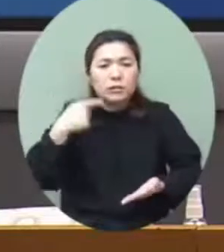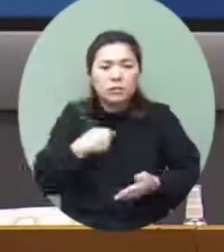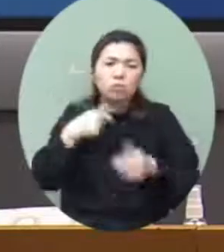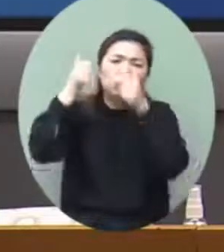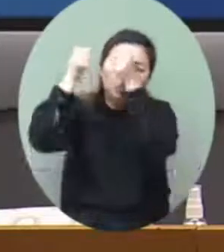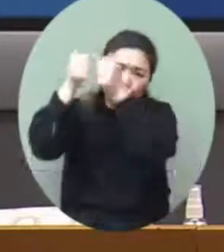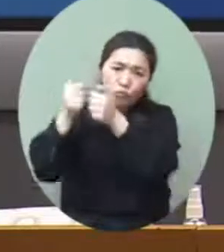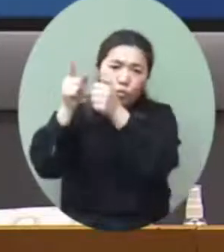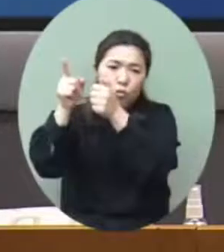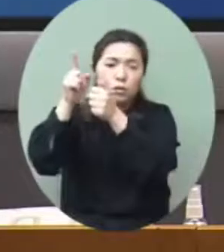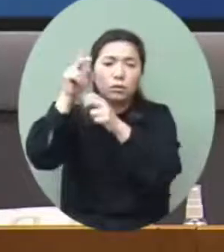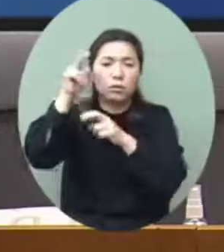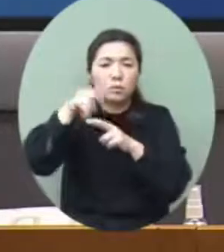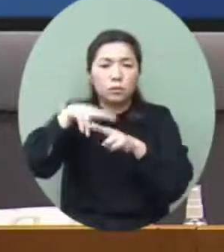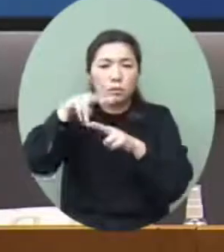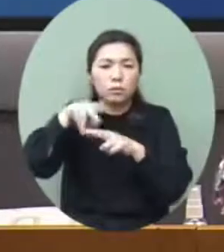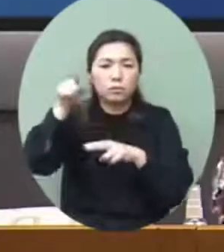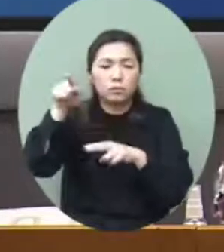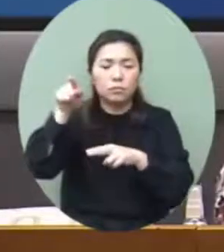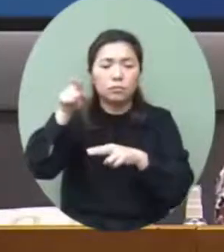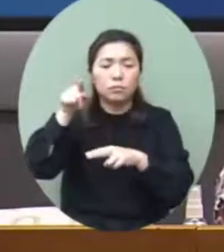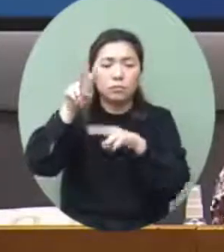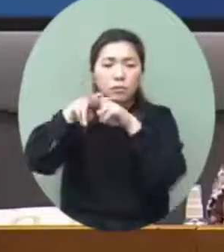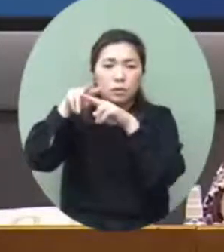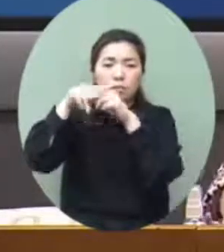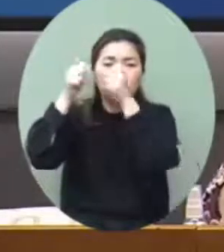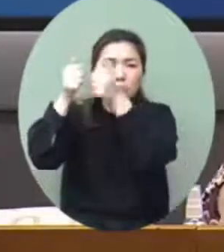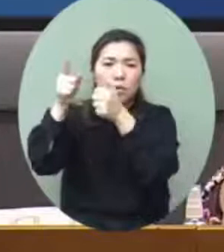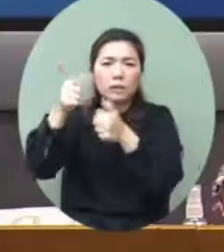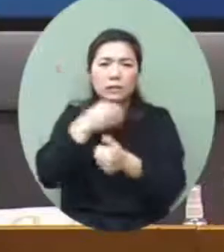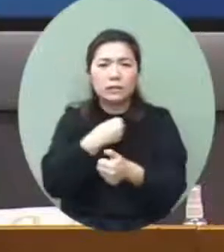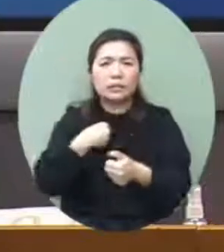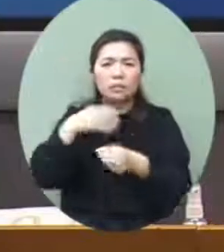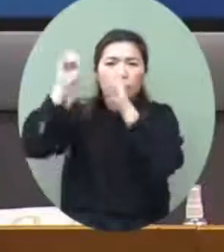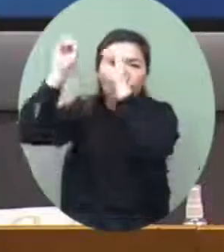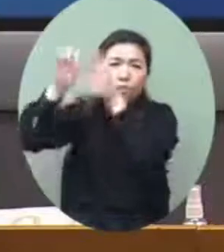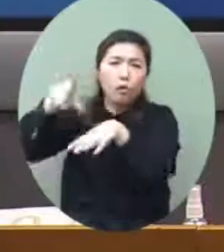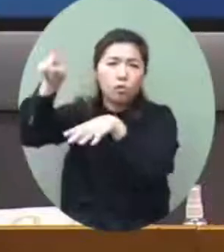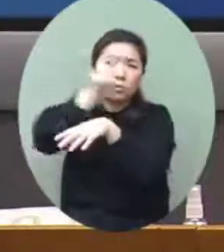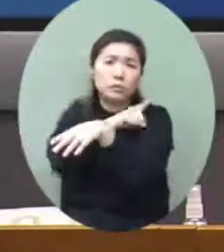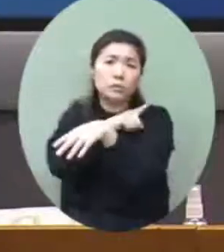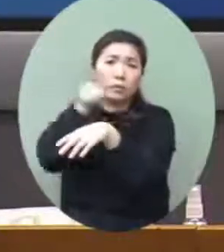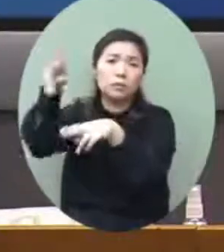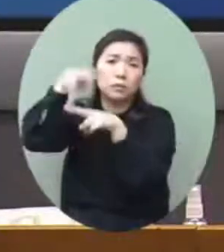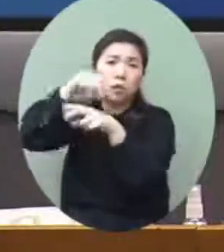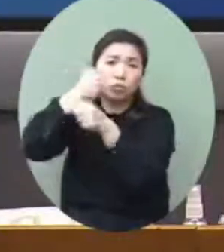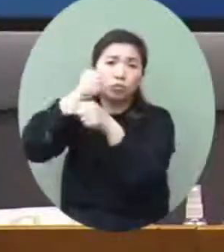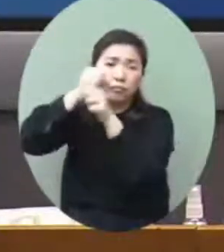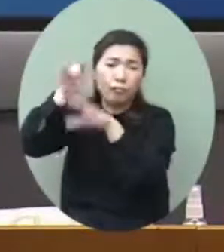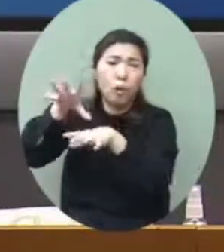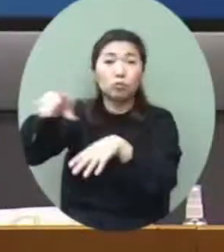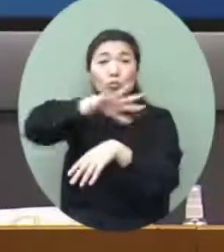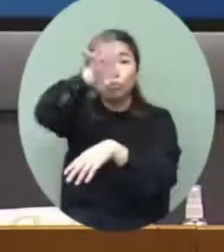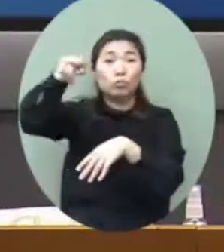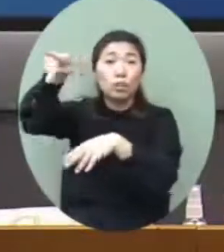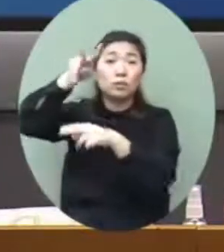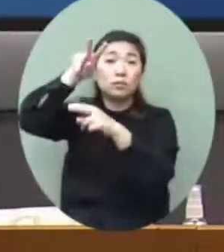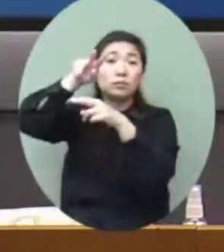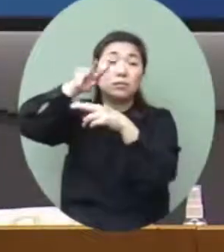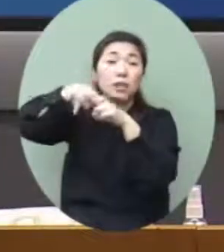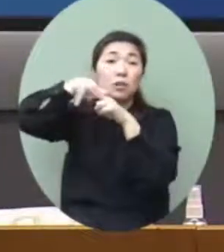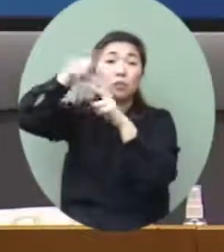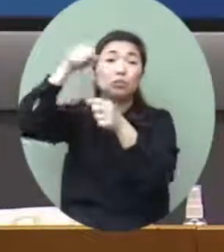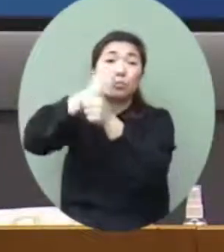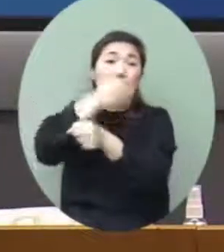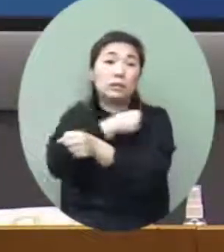agree that we should be first and foremost grateful to mainland